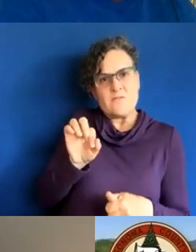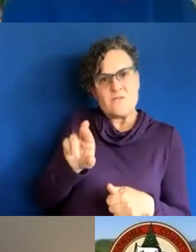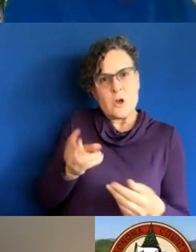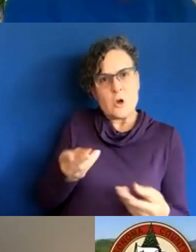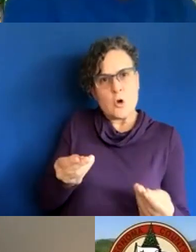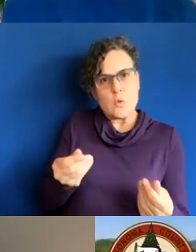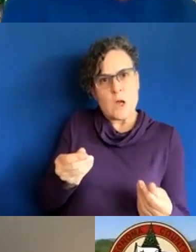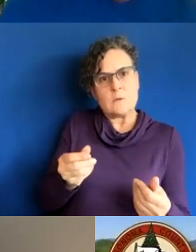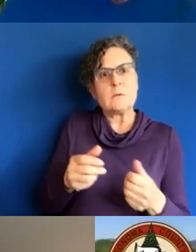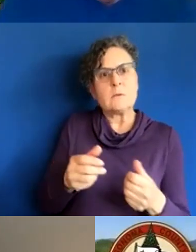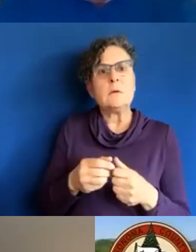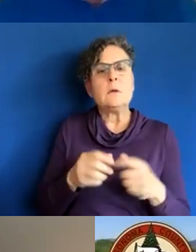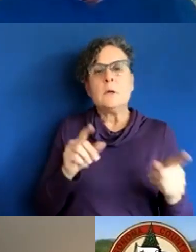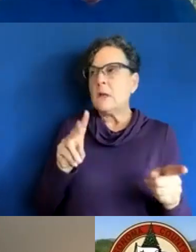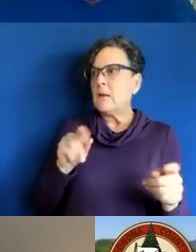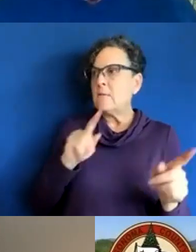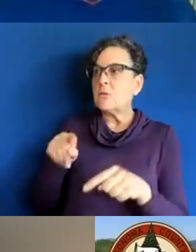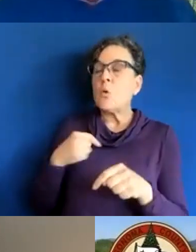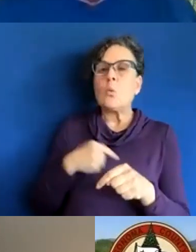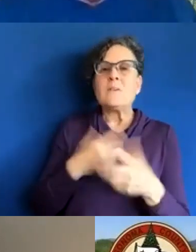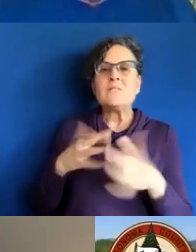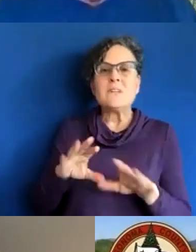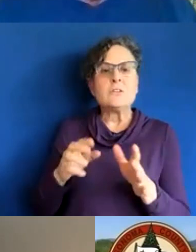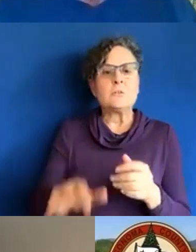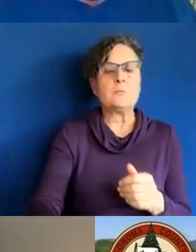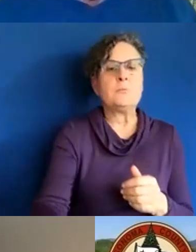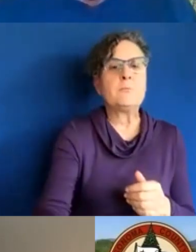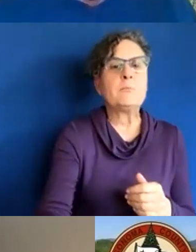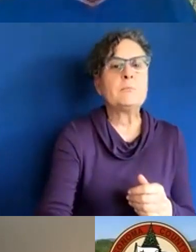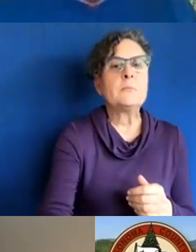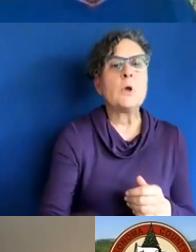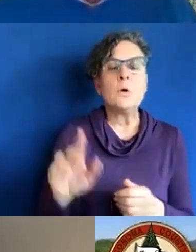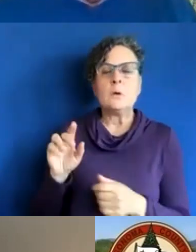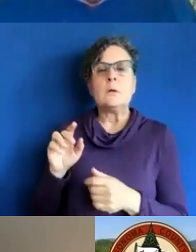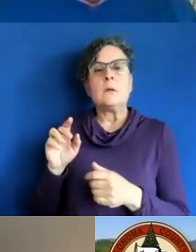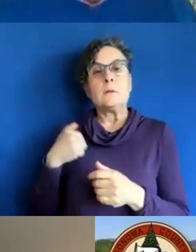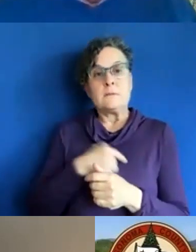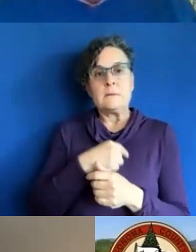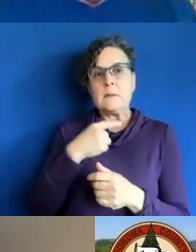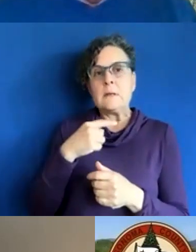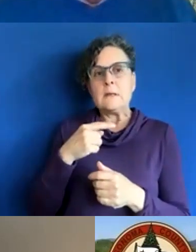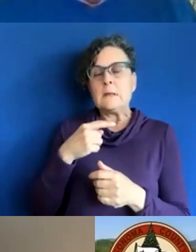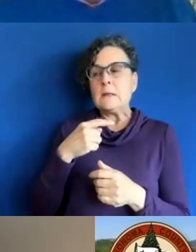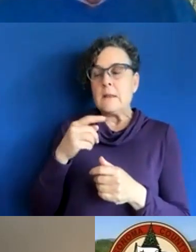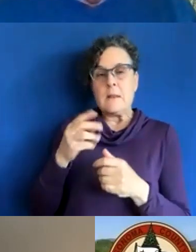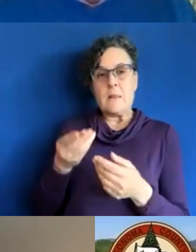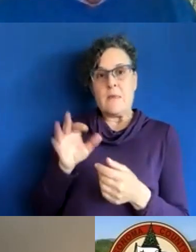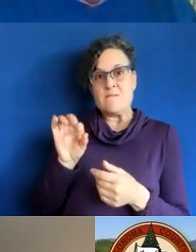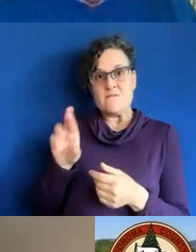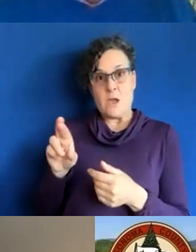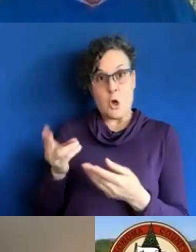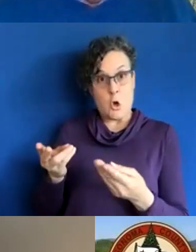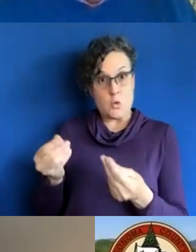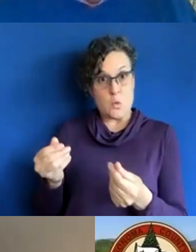It has been considered as an option. The fairgrounds as an entity has been fairly strong about saying that their